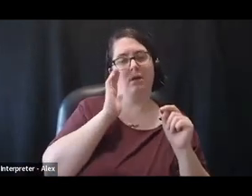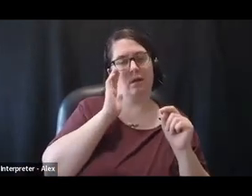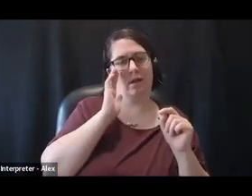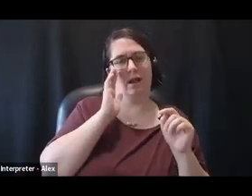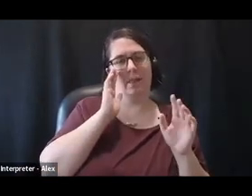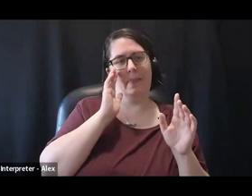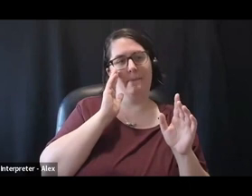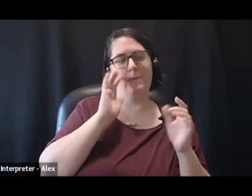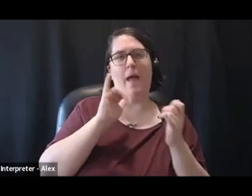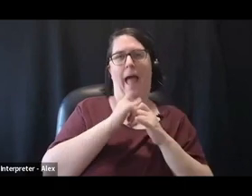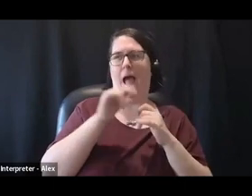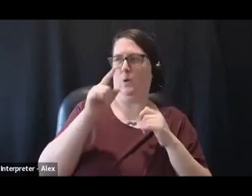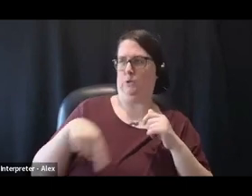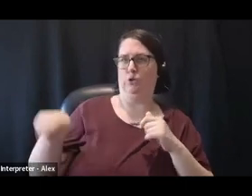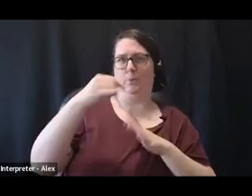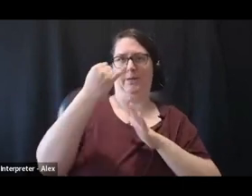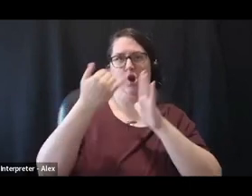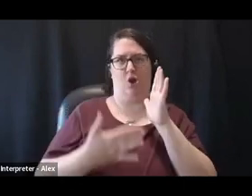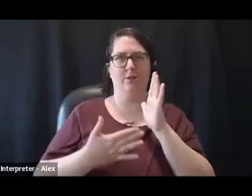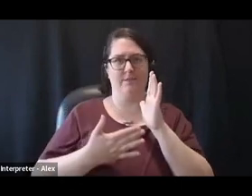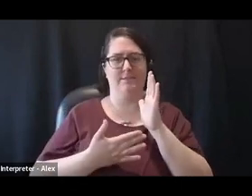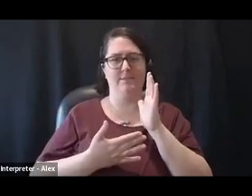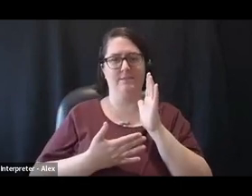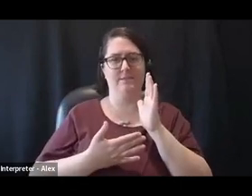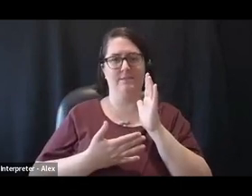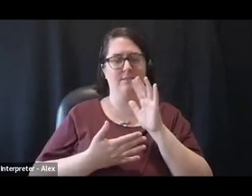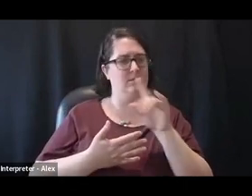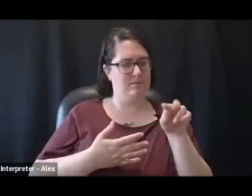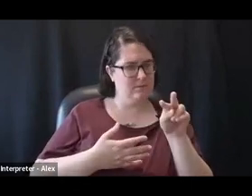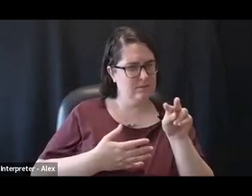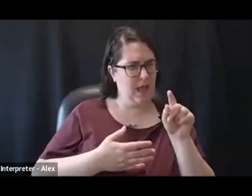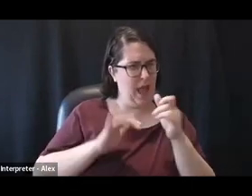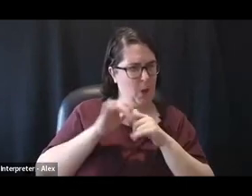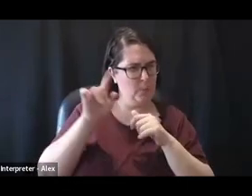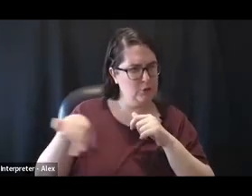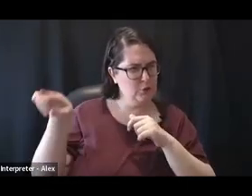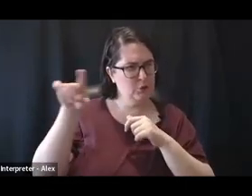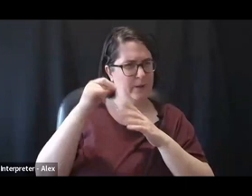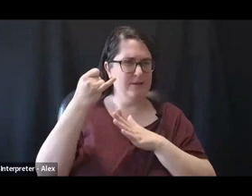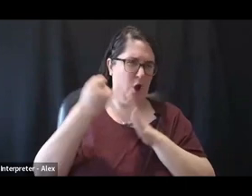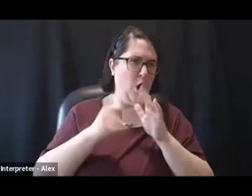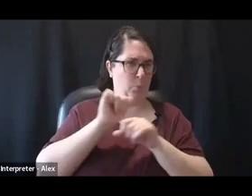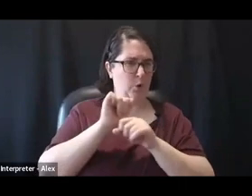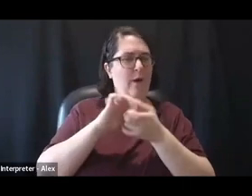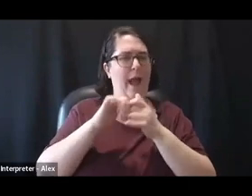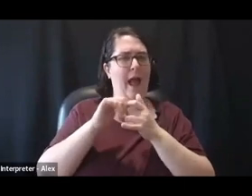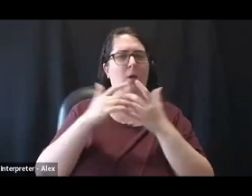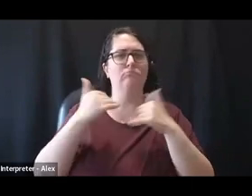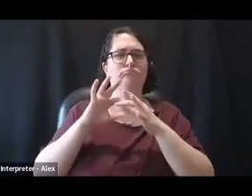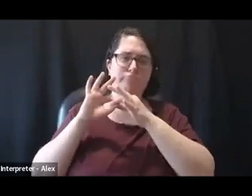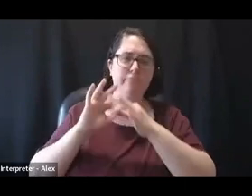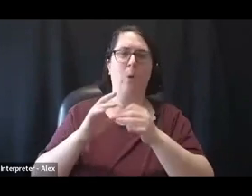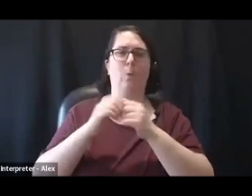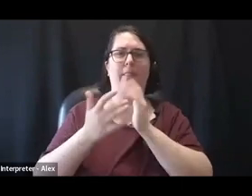around how do you kind of as artists, as arts workers, how intimately do you work with the